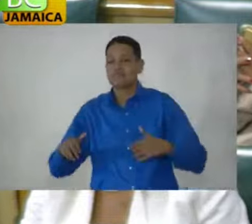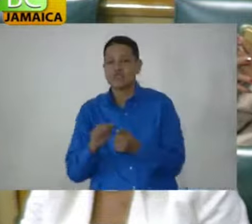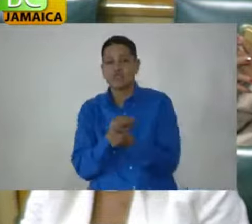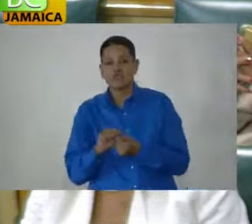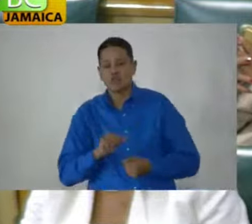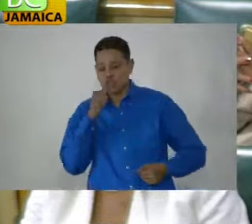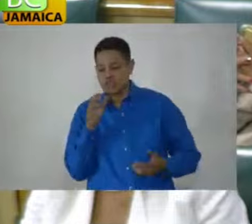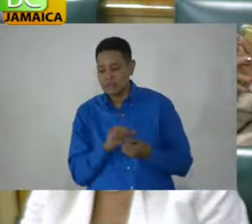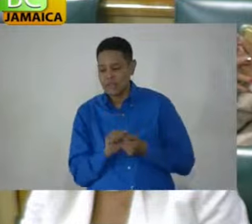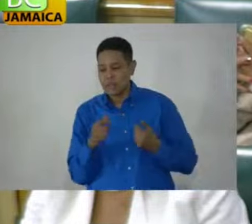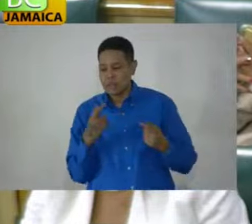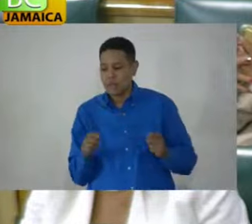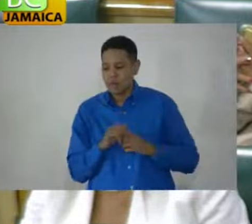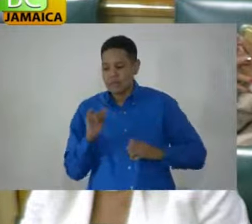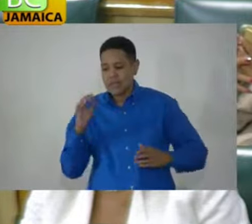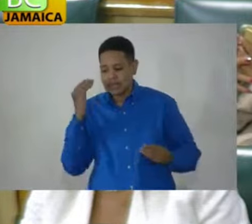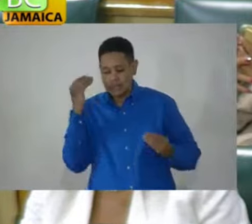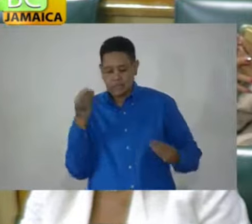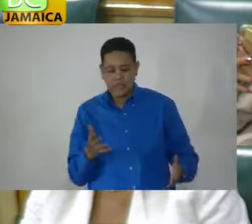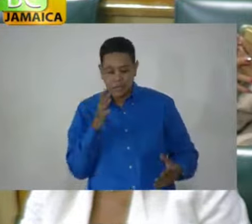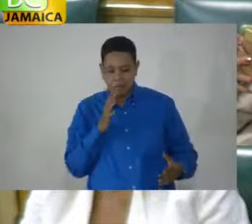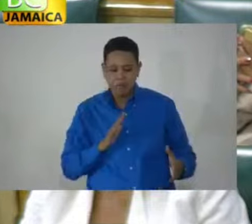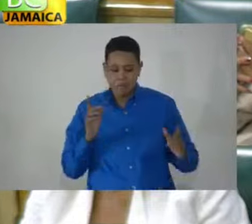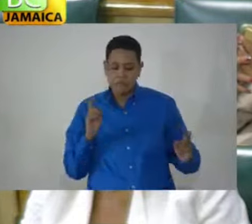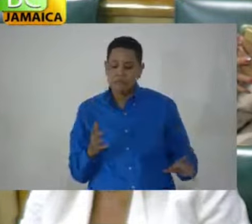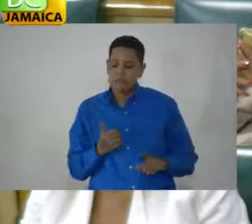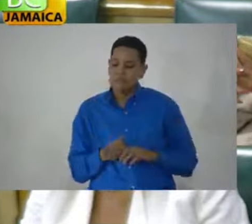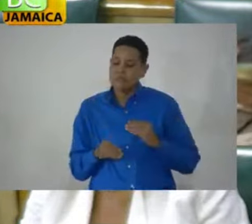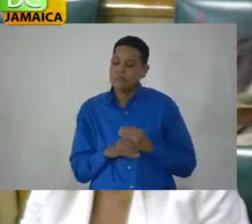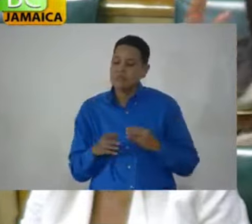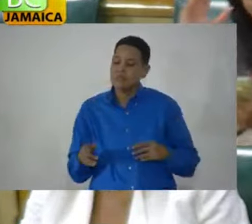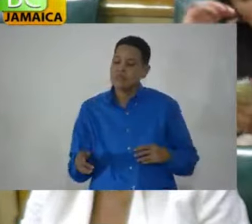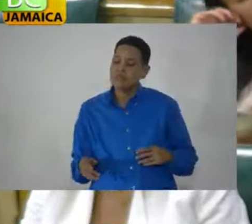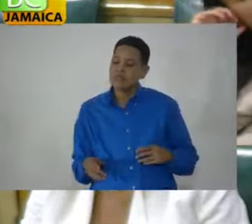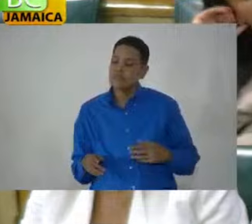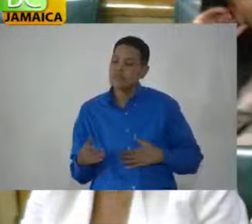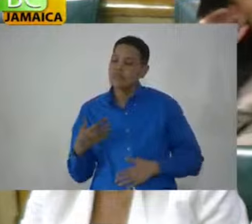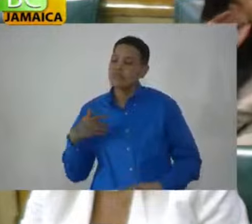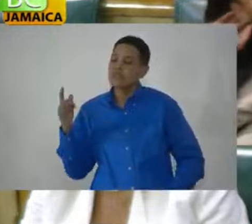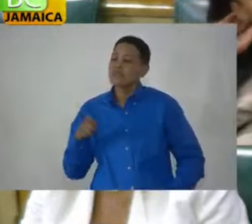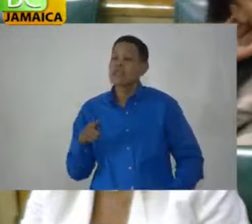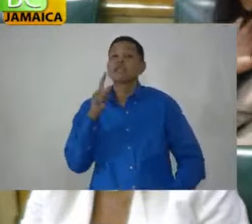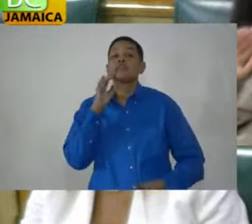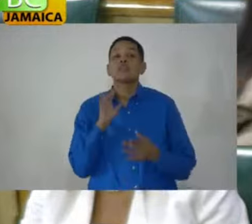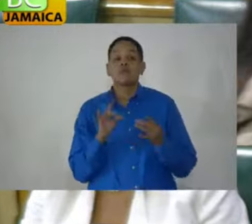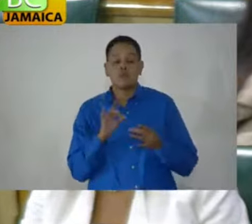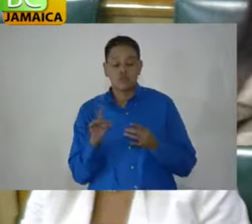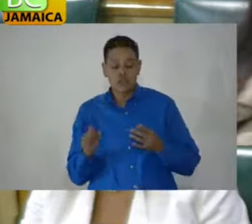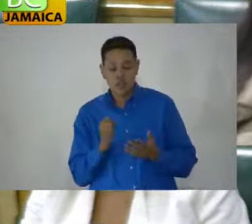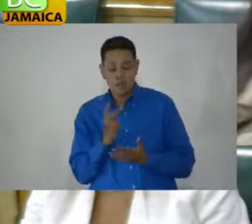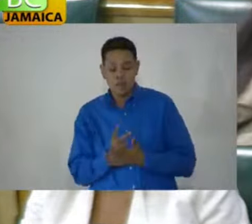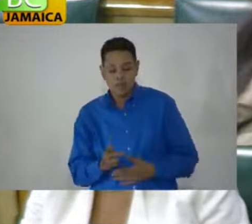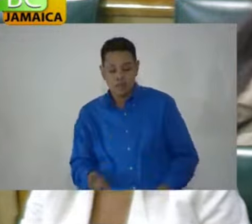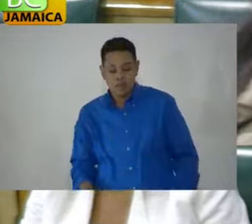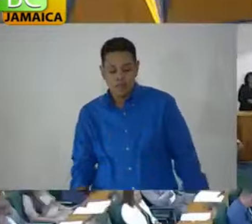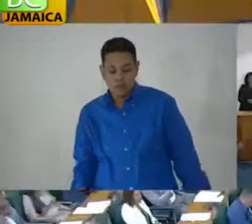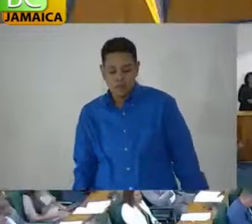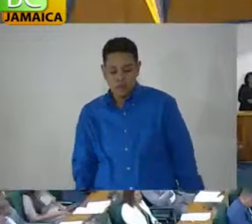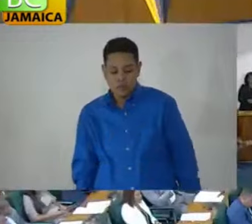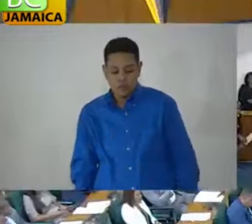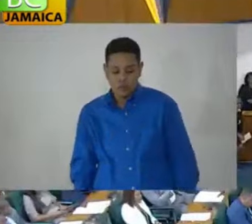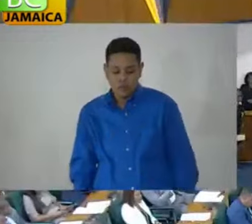much damage. With that said, Madam Speaker, I ask that the motion be approved.